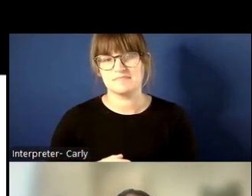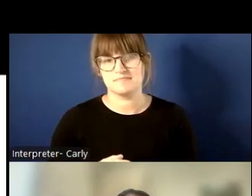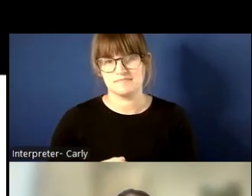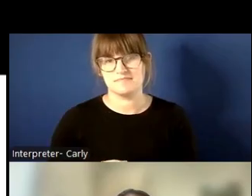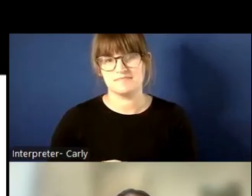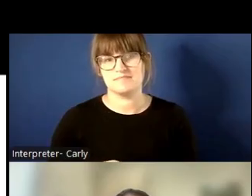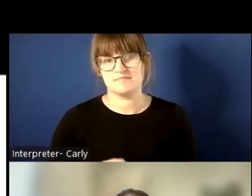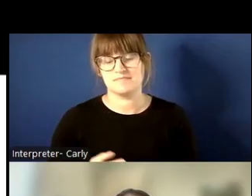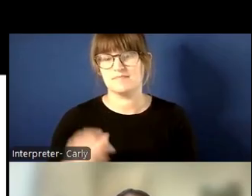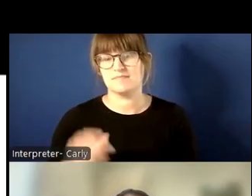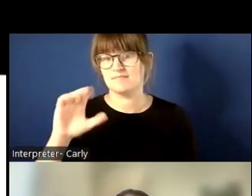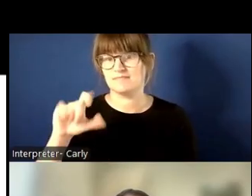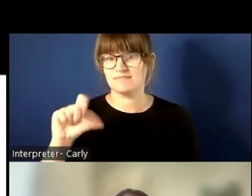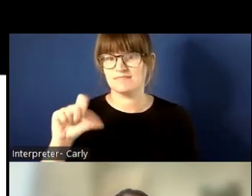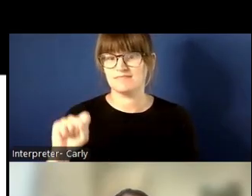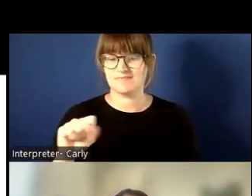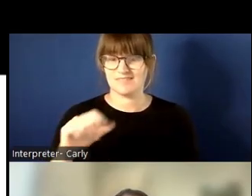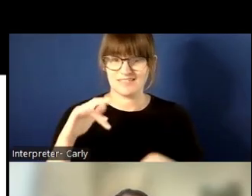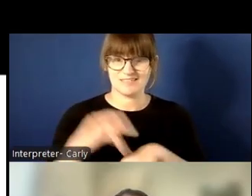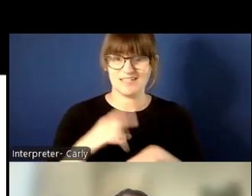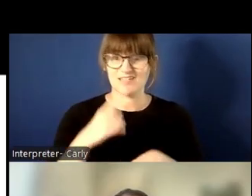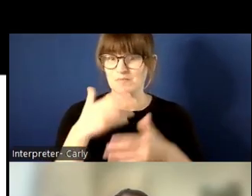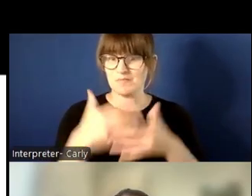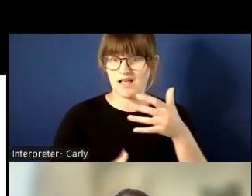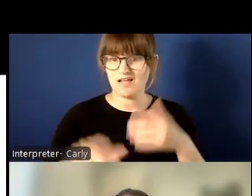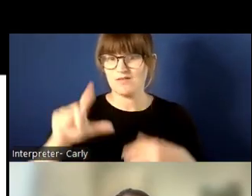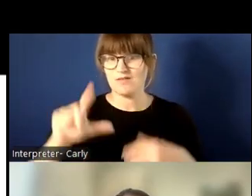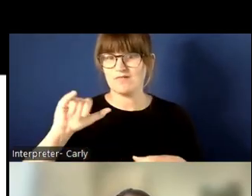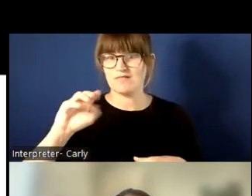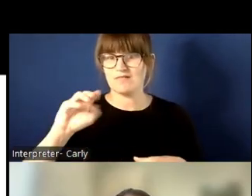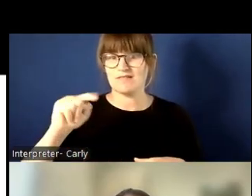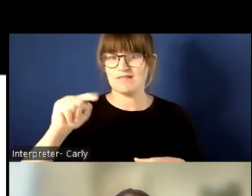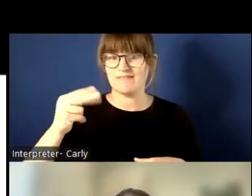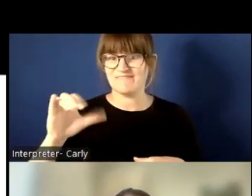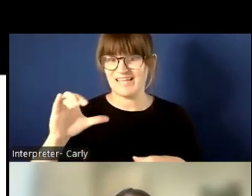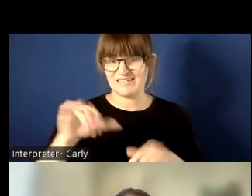cells can either enter the bloodstream or enter the lymphatics to spread elsewhere in the body.